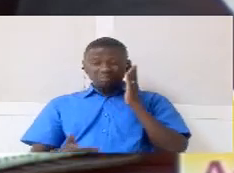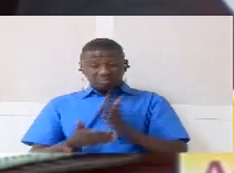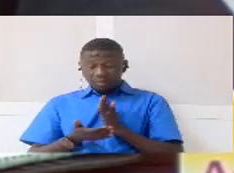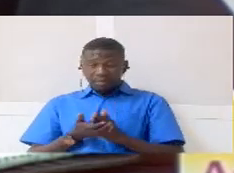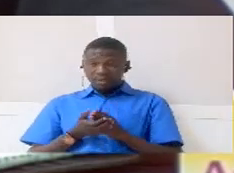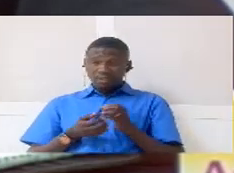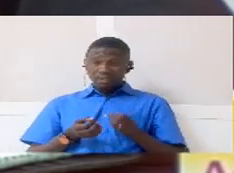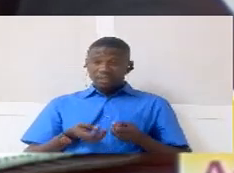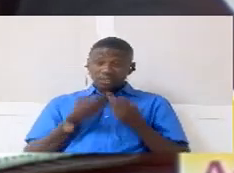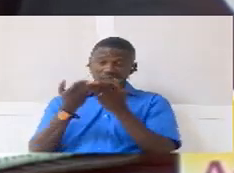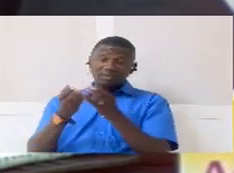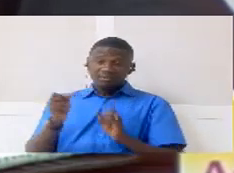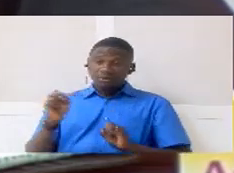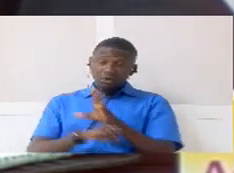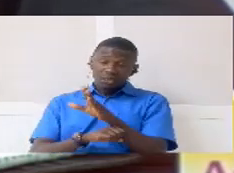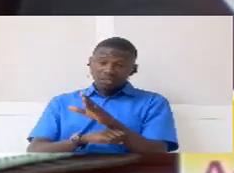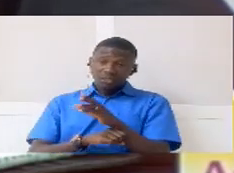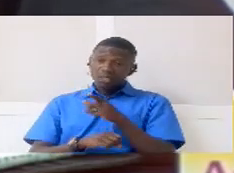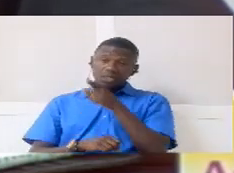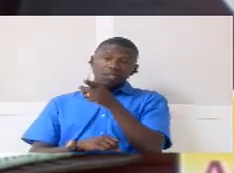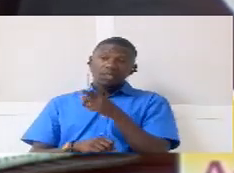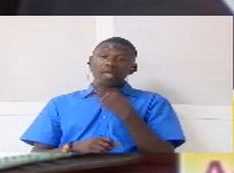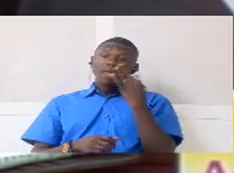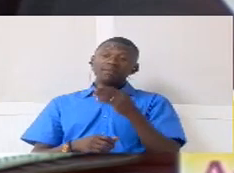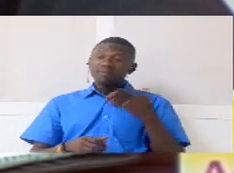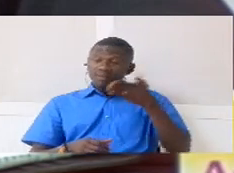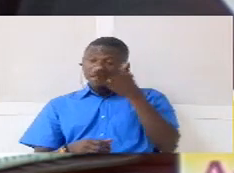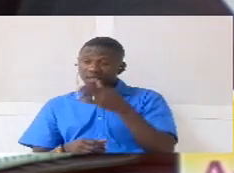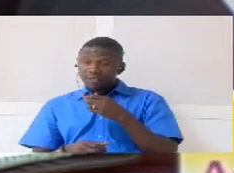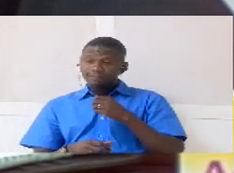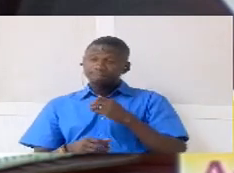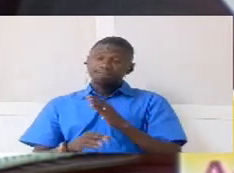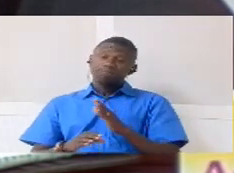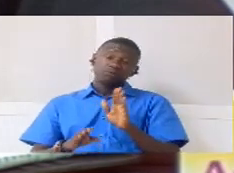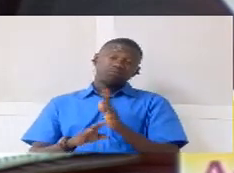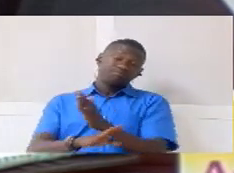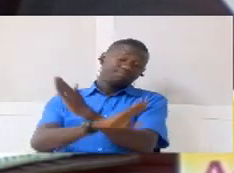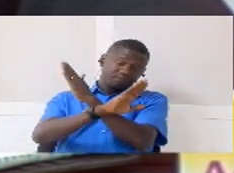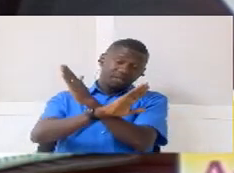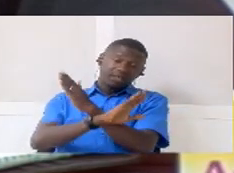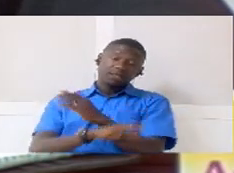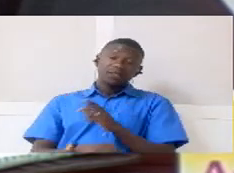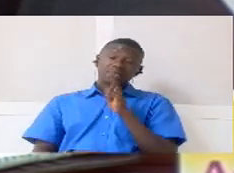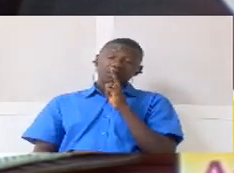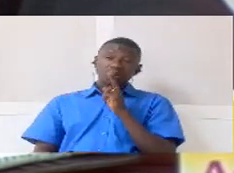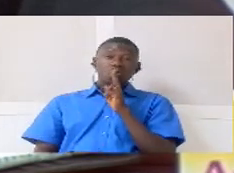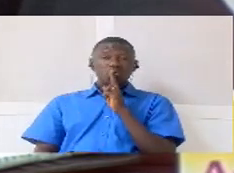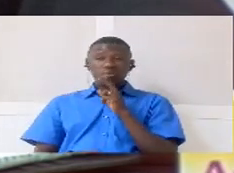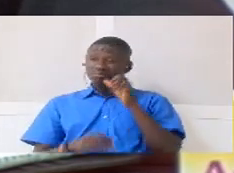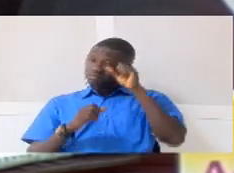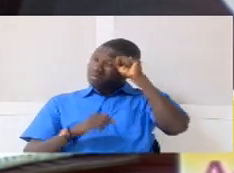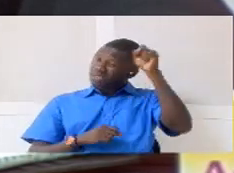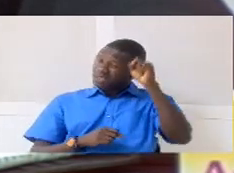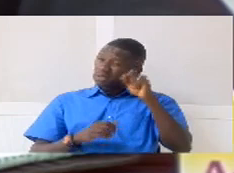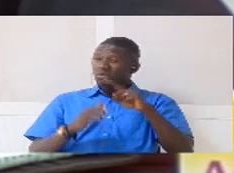gave orders that they be denied access to the security wing. Did it go far up to the president, or didn't go that far?